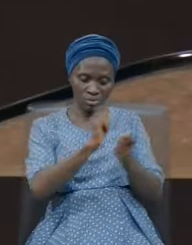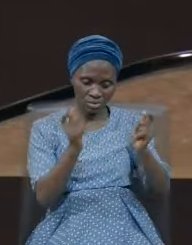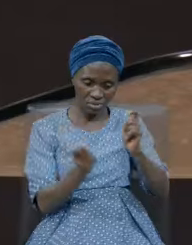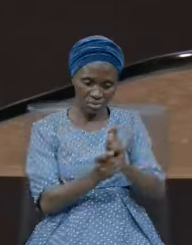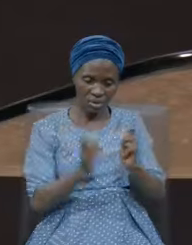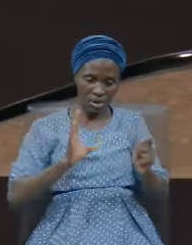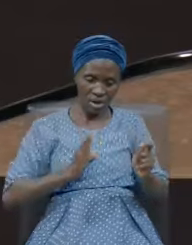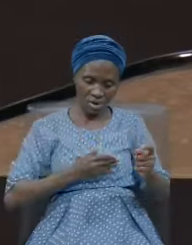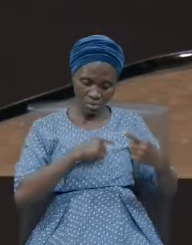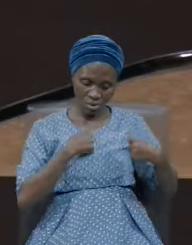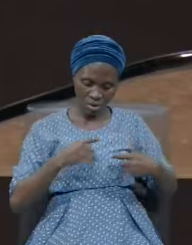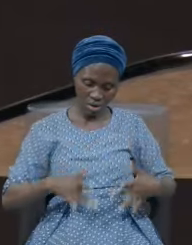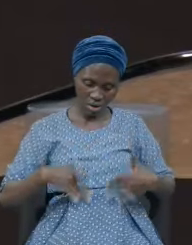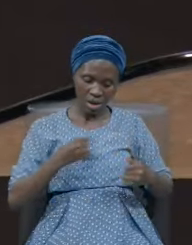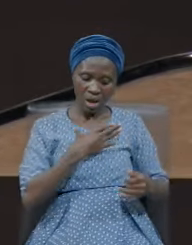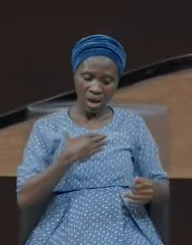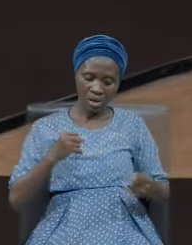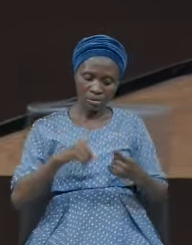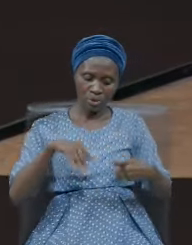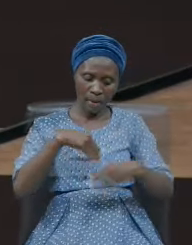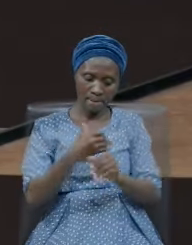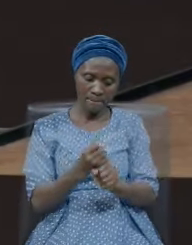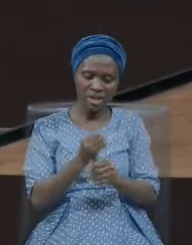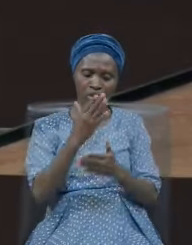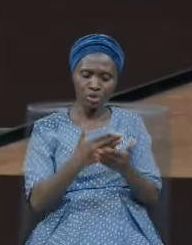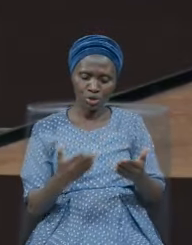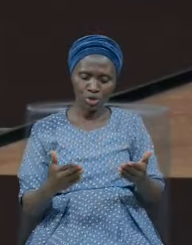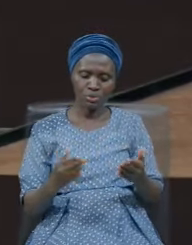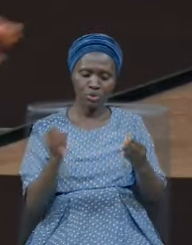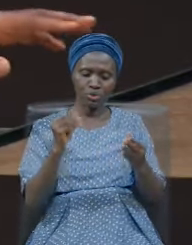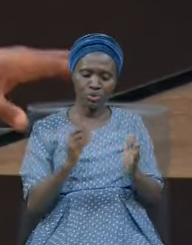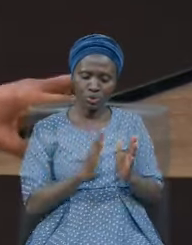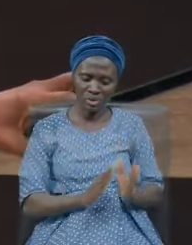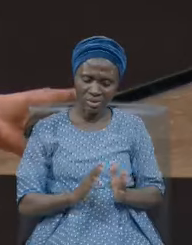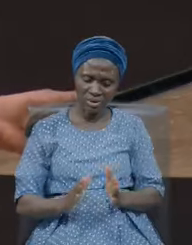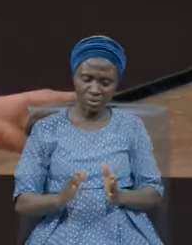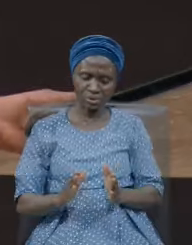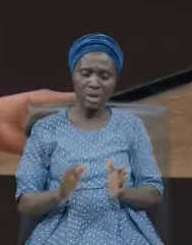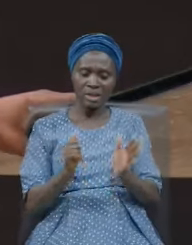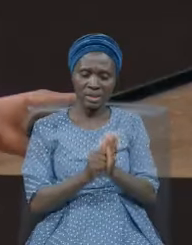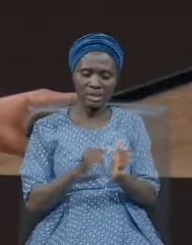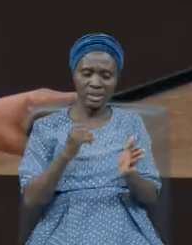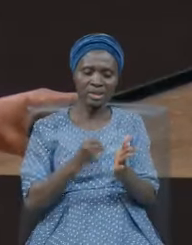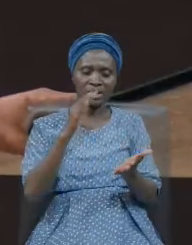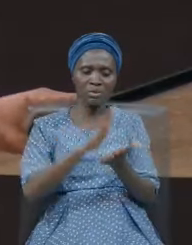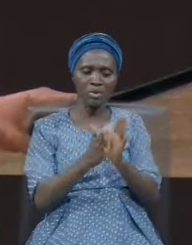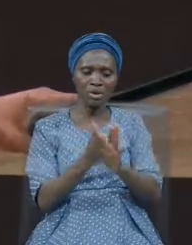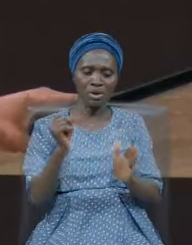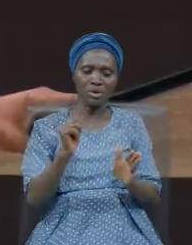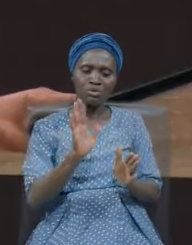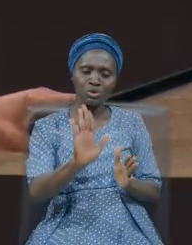life, and to make something so settled that it becomes your